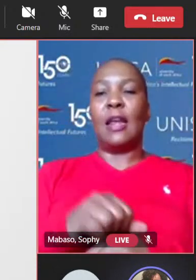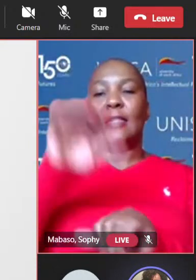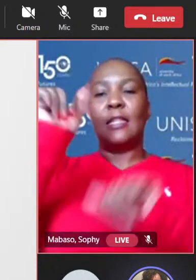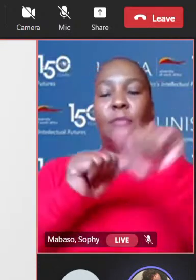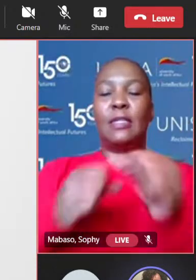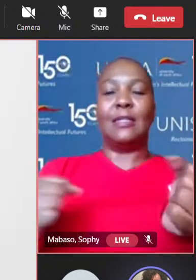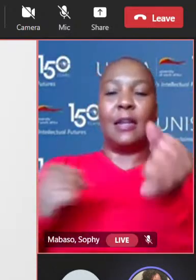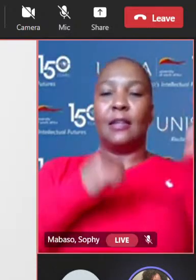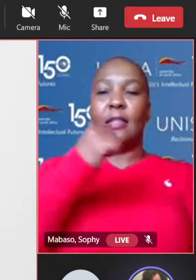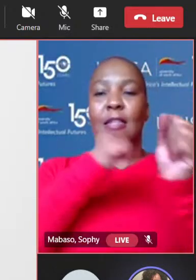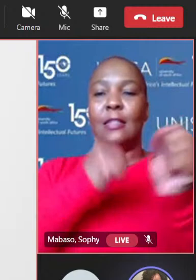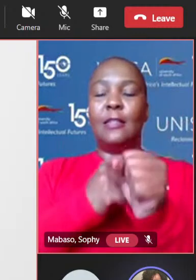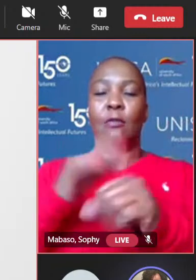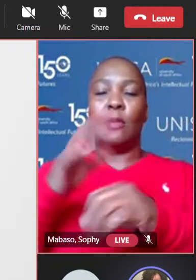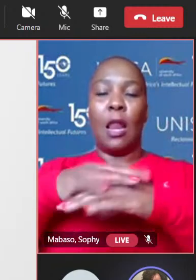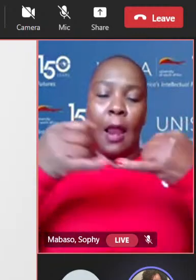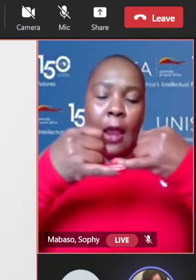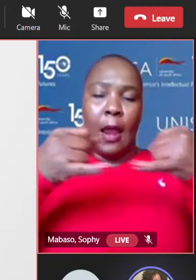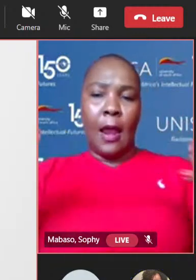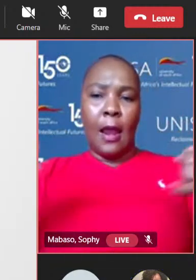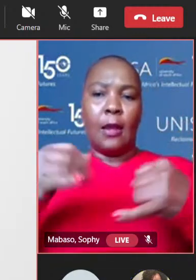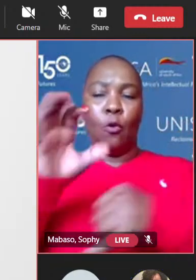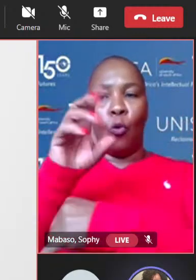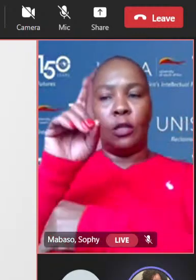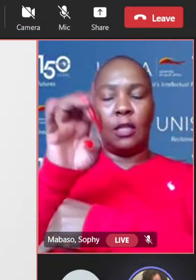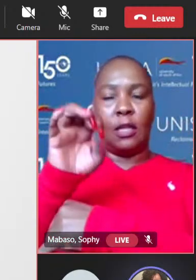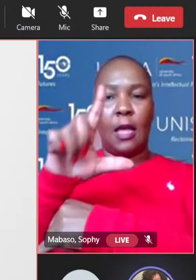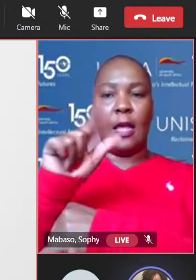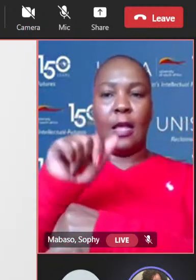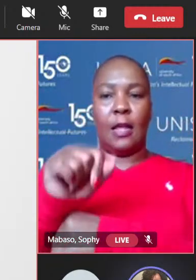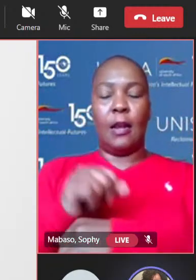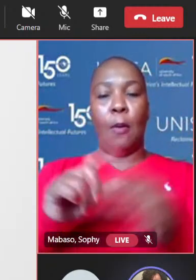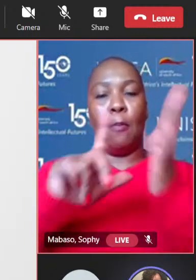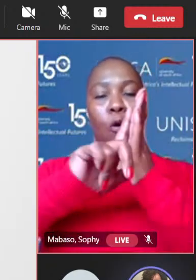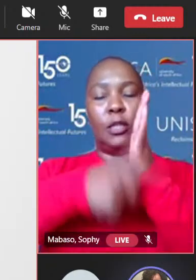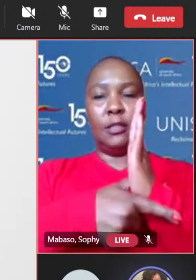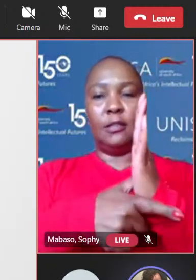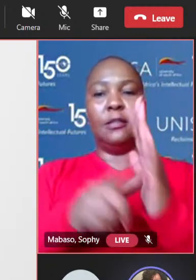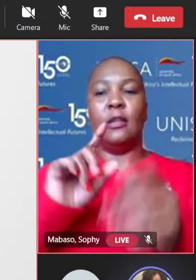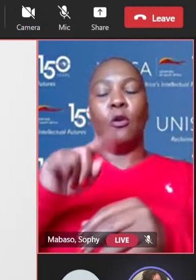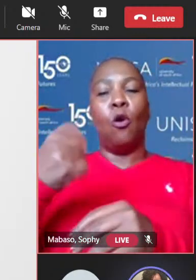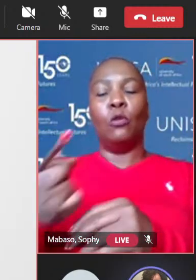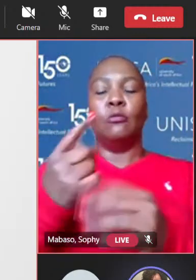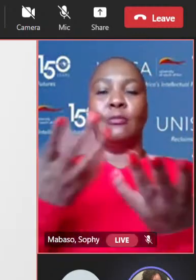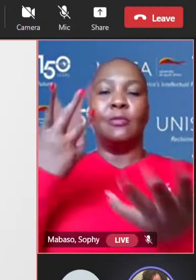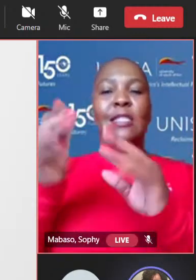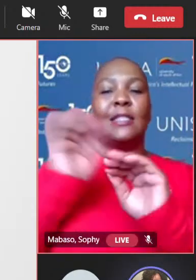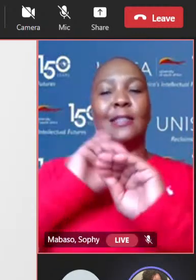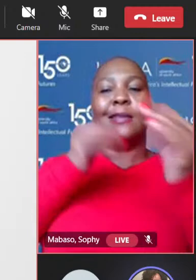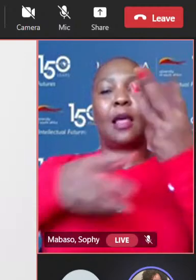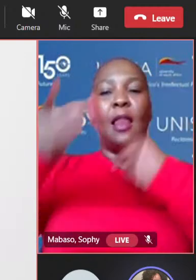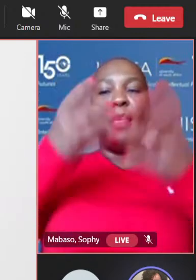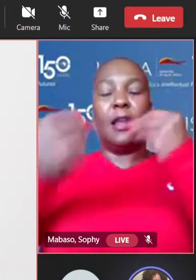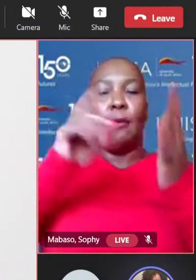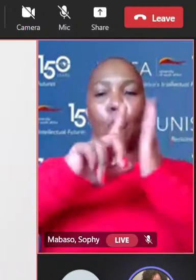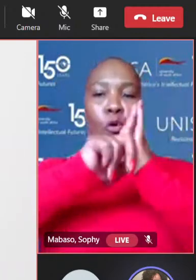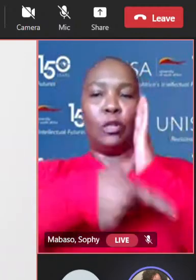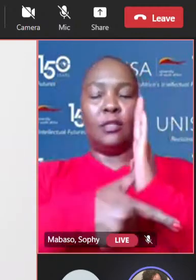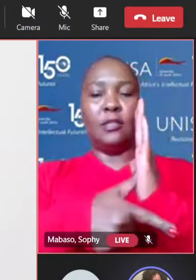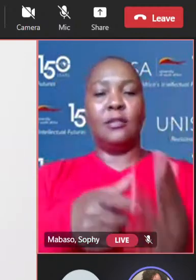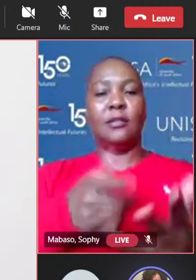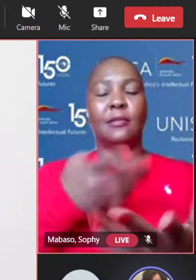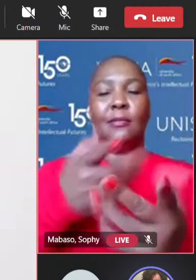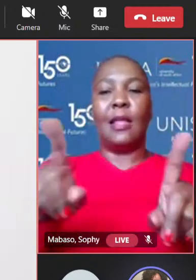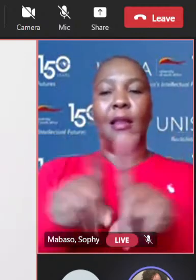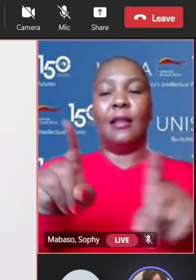to the ODEL policy. And we are also aligned to other teaching and learning policies as we